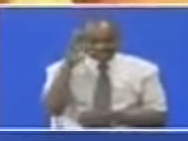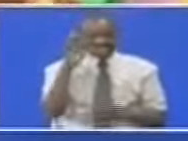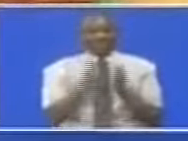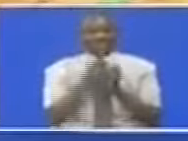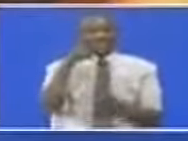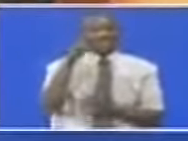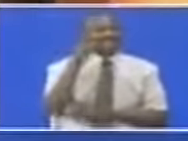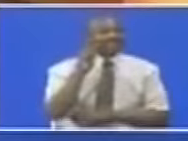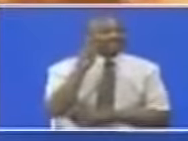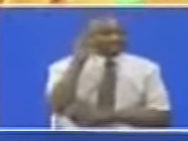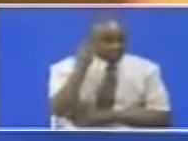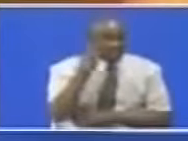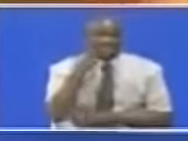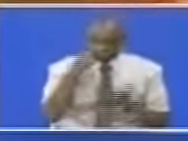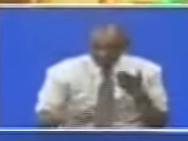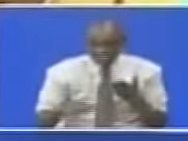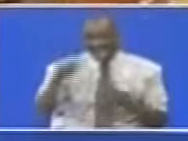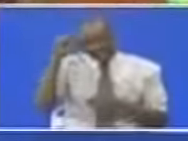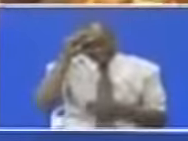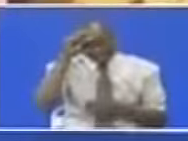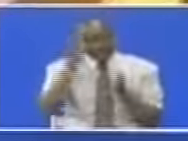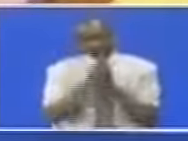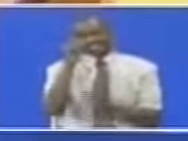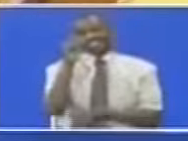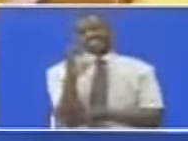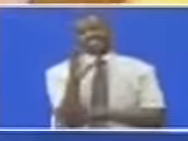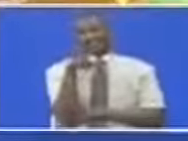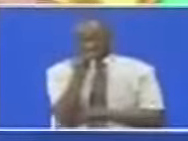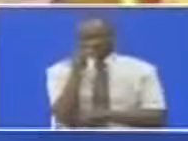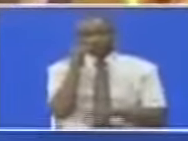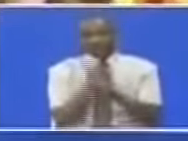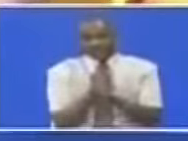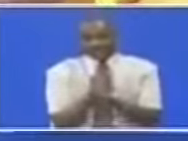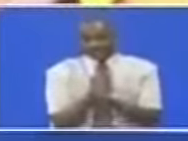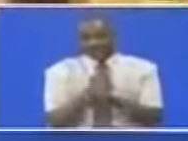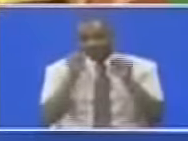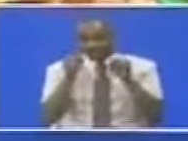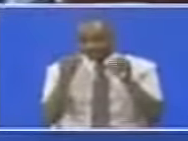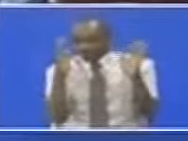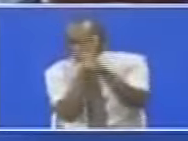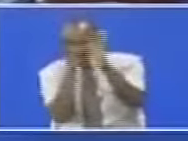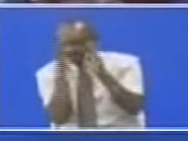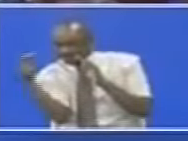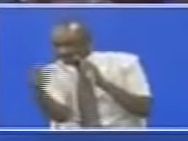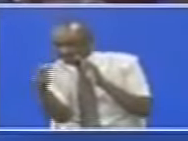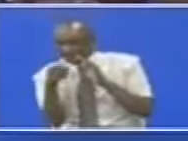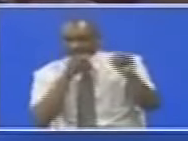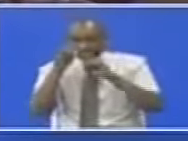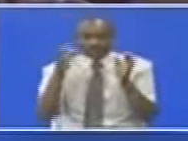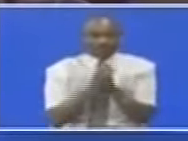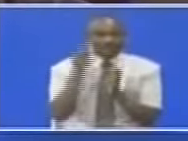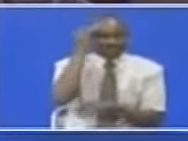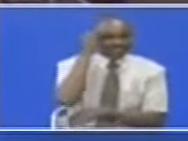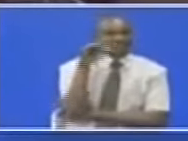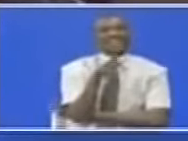unions, which now claim that the government and the TSC are working overtime to conceal the rot in the management of the country's